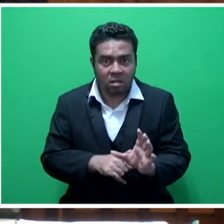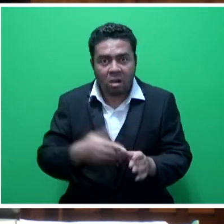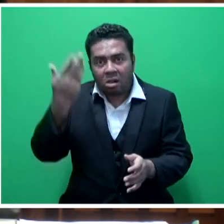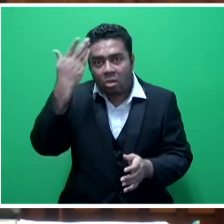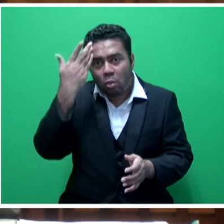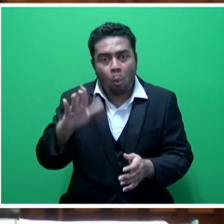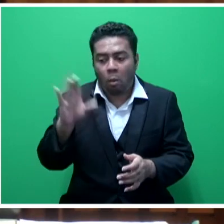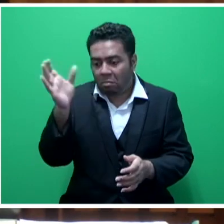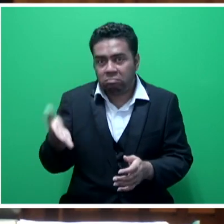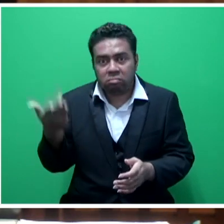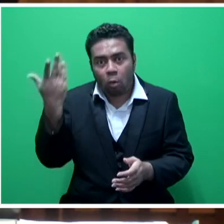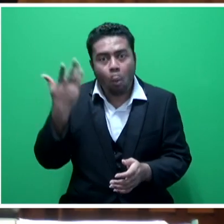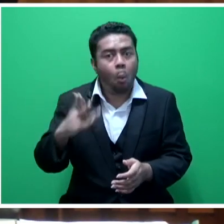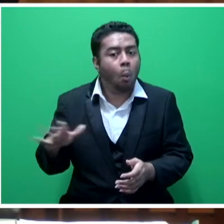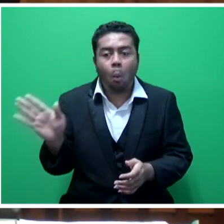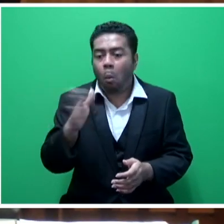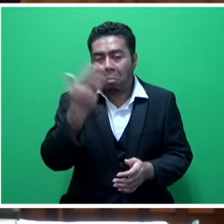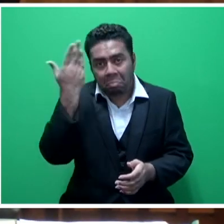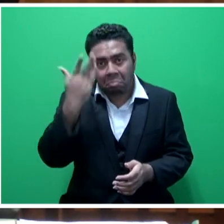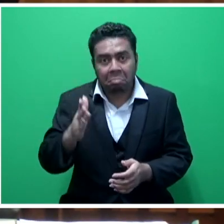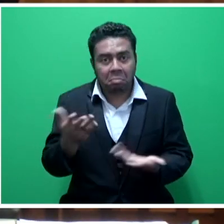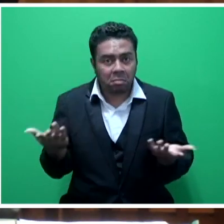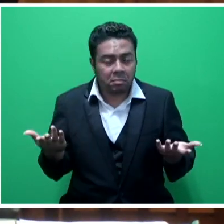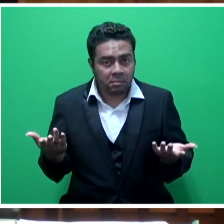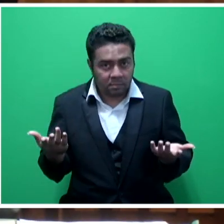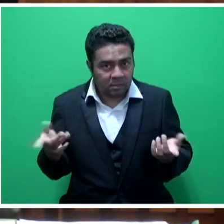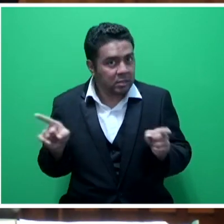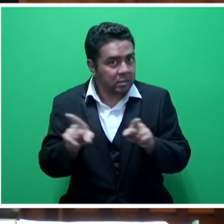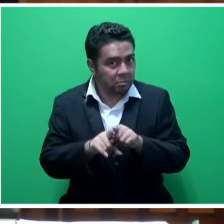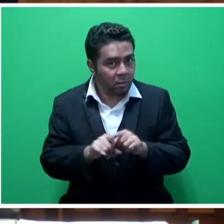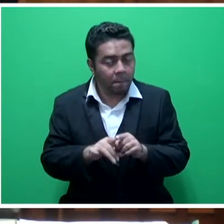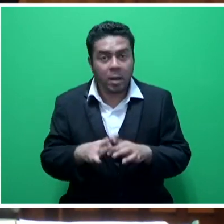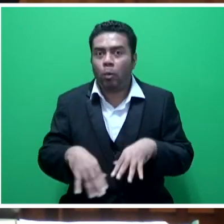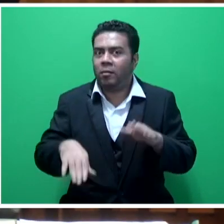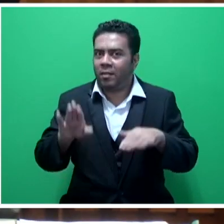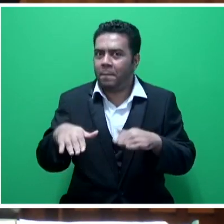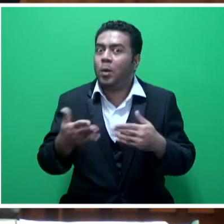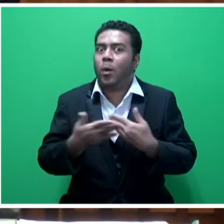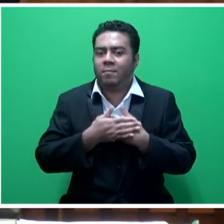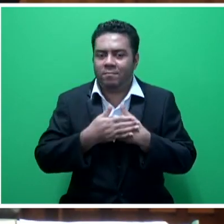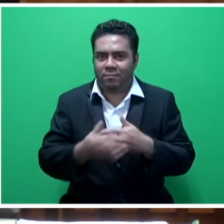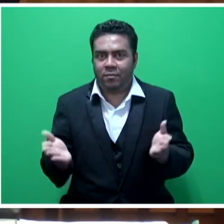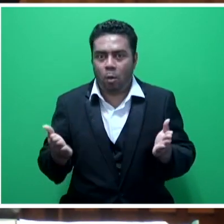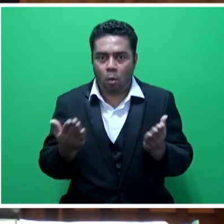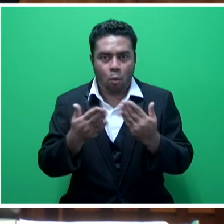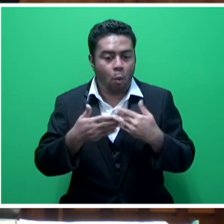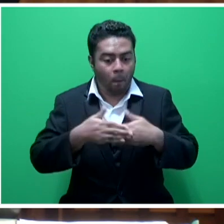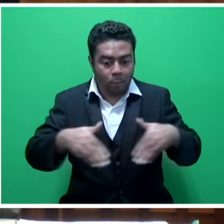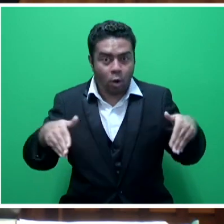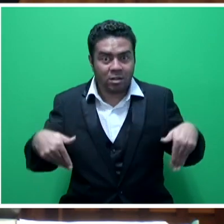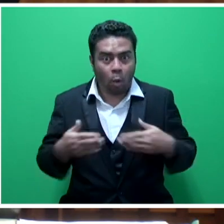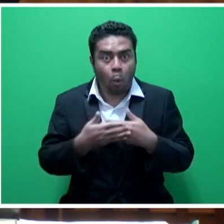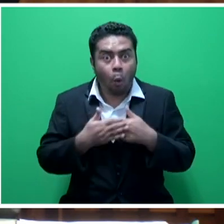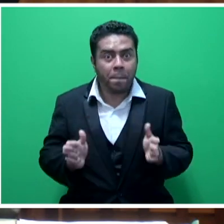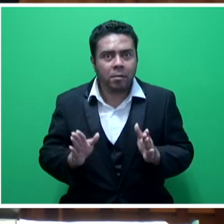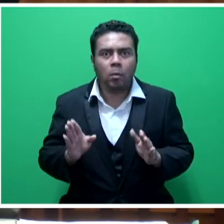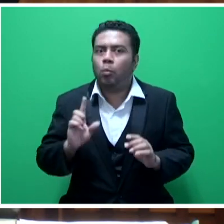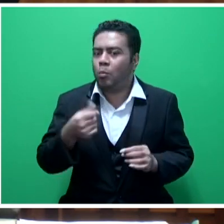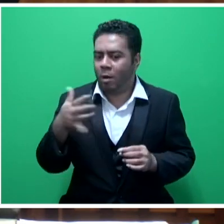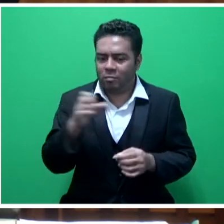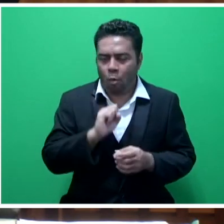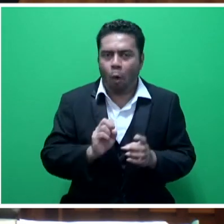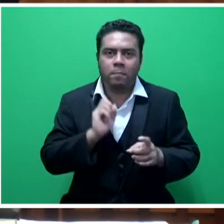knows. But Mr. Speaker, sir, we know without a doubt that when borders reopen, we must be in a position to seize on that